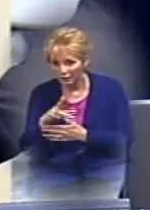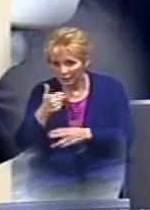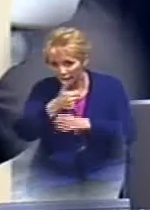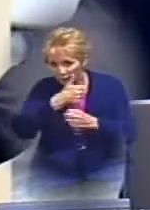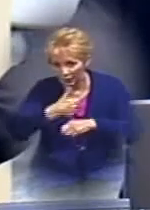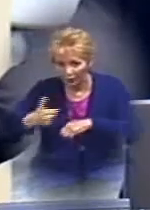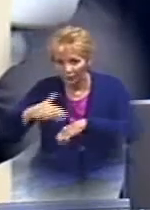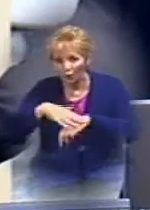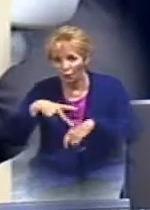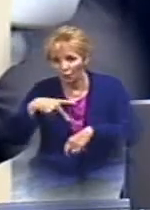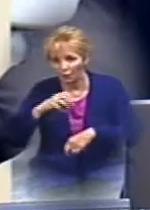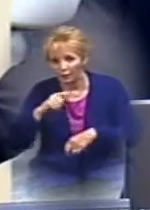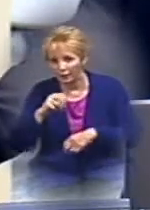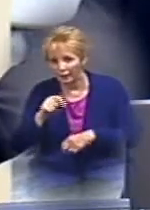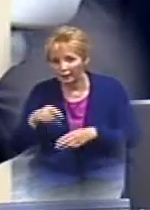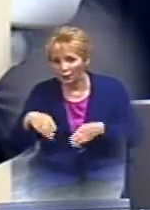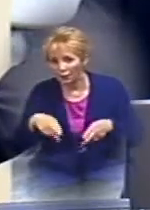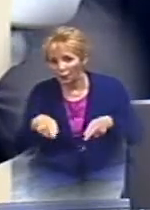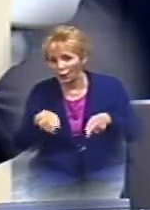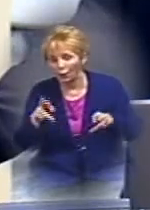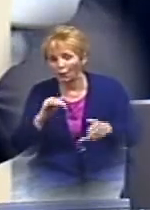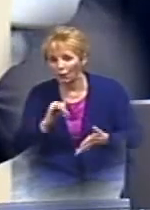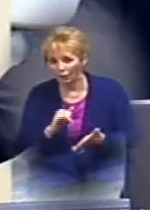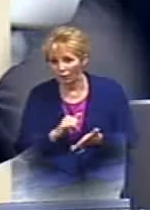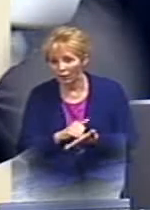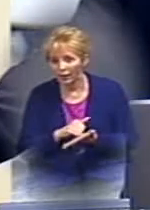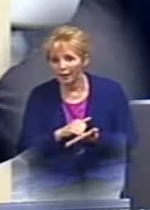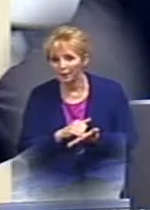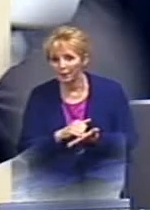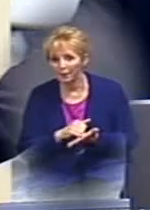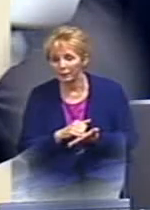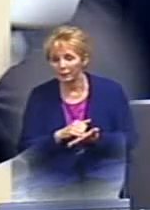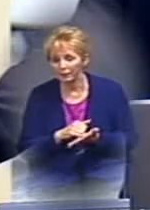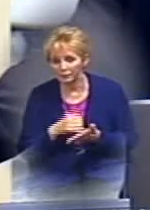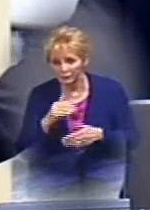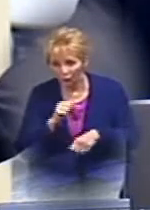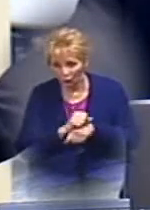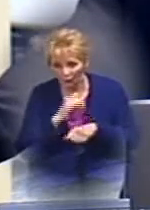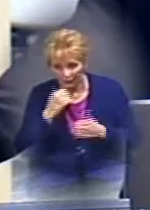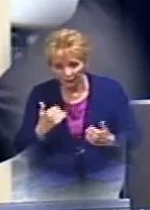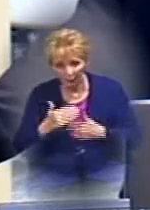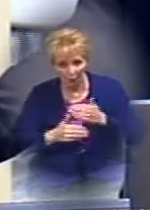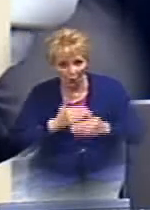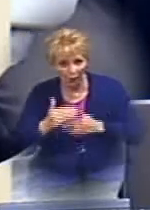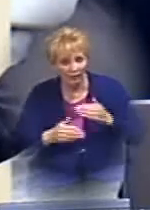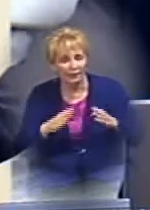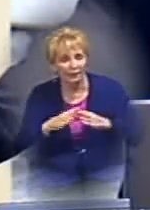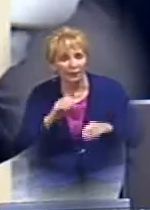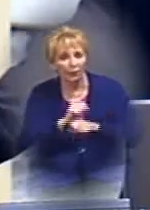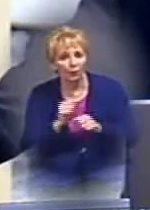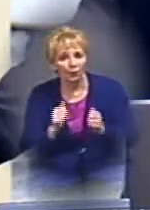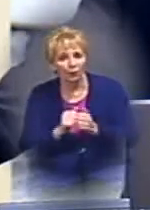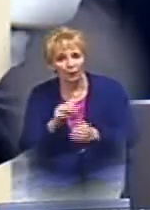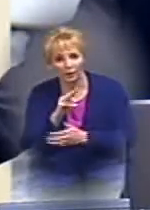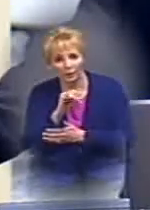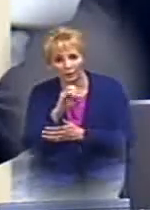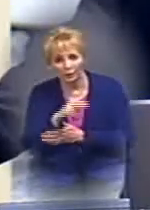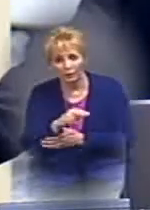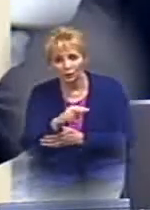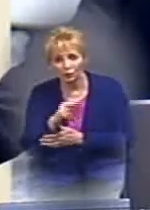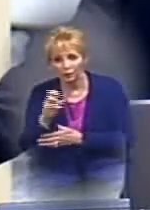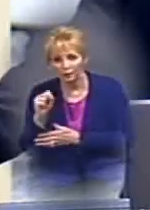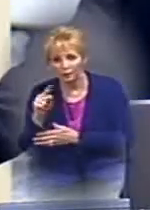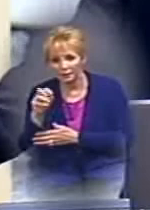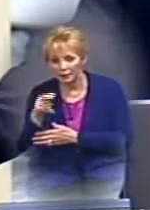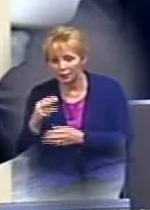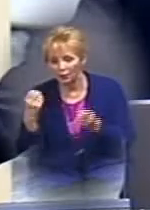Petite Road, and that work progresses. The city has worked with the Mission Station numerous times through